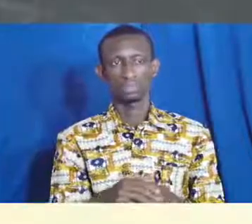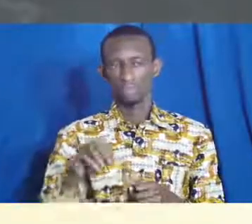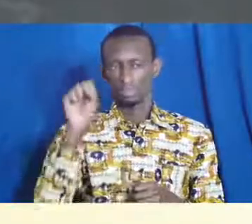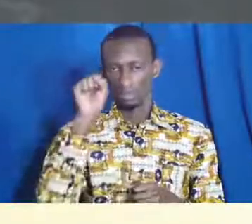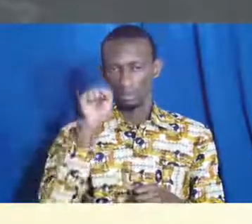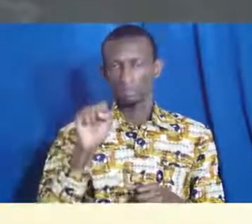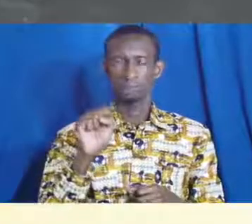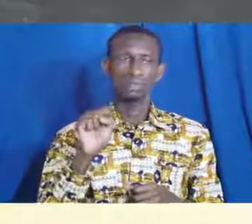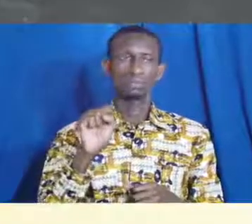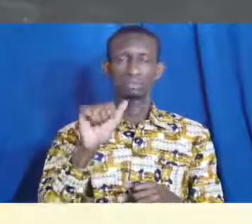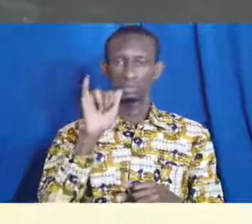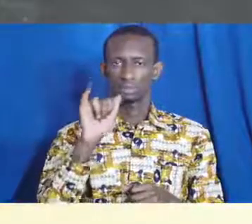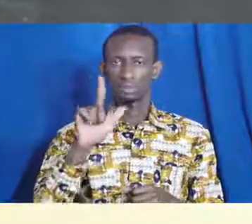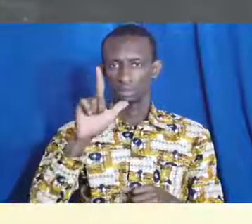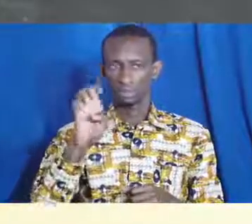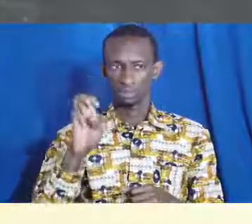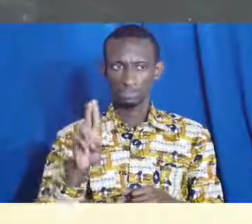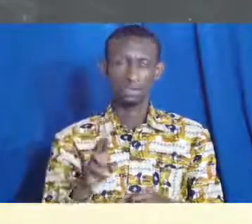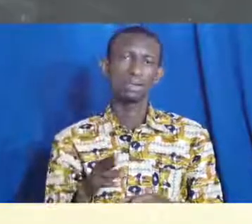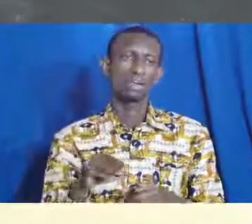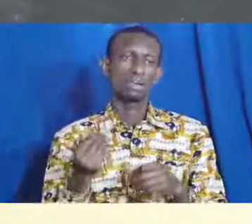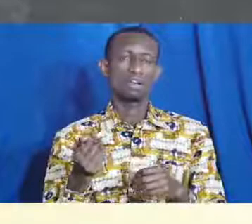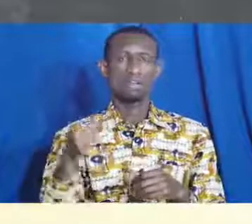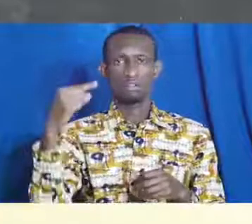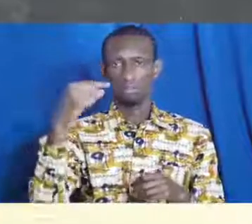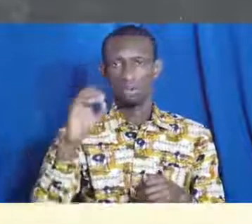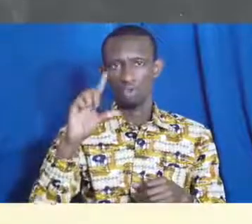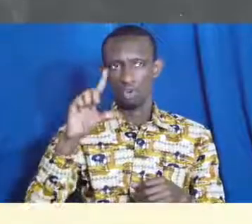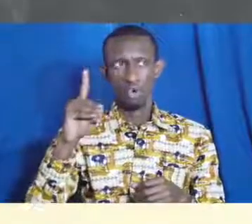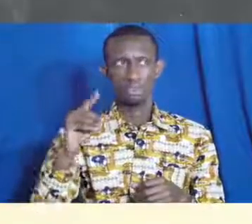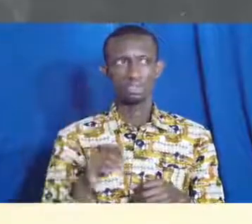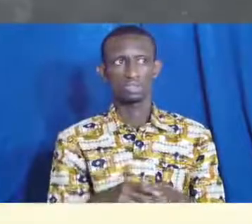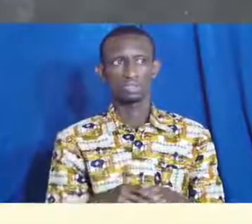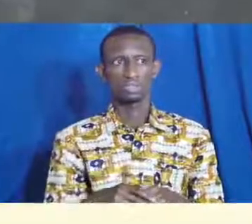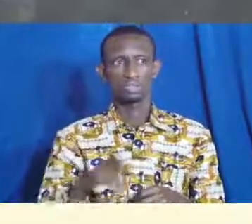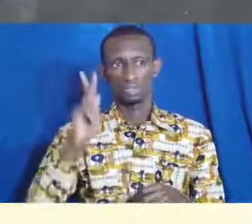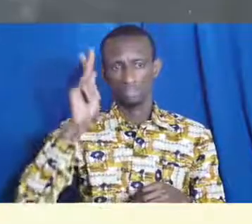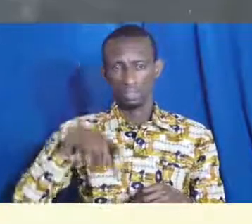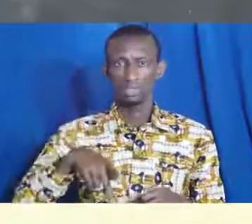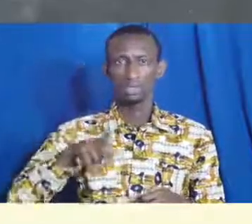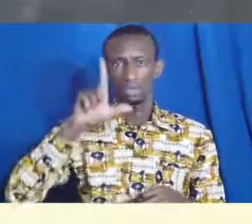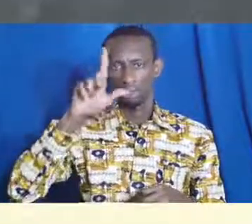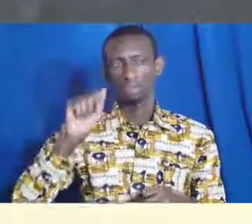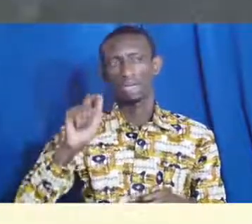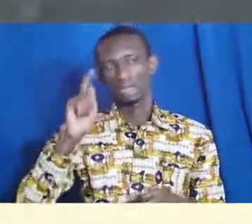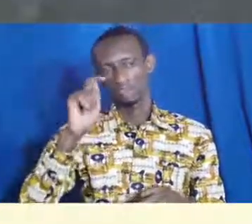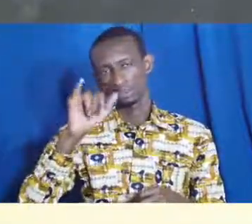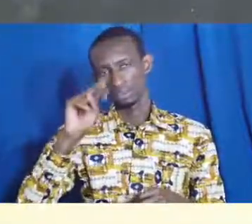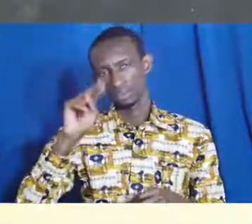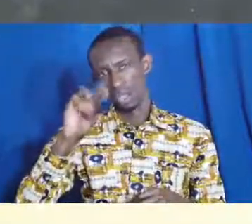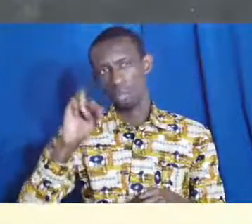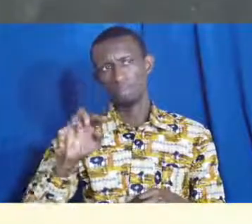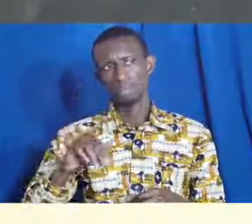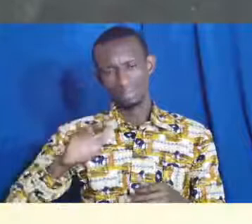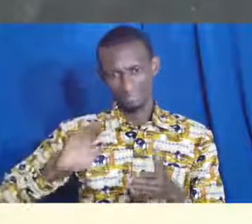silver, and then you have gold, and then platinum. Platinum is the least reactive. So this is the